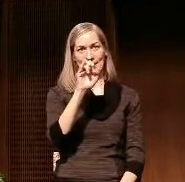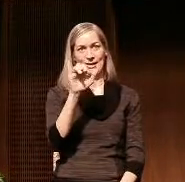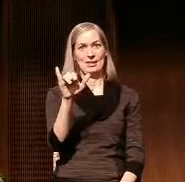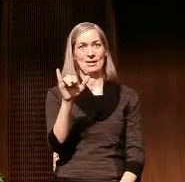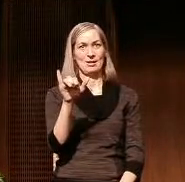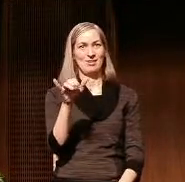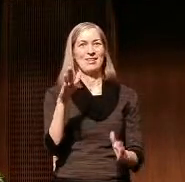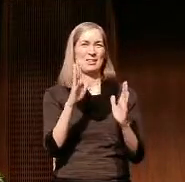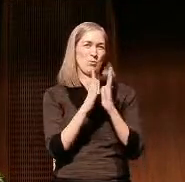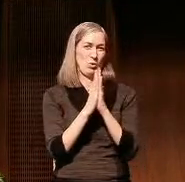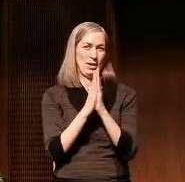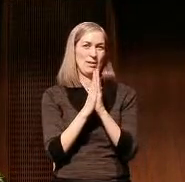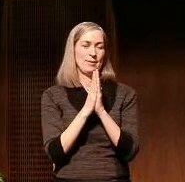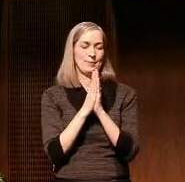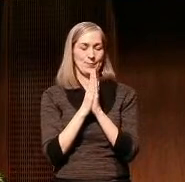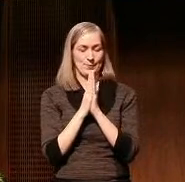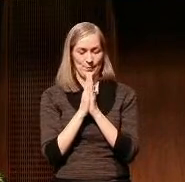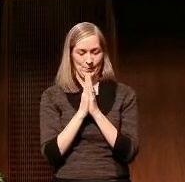Let us pray.